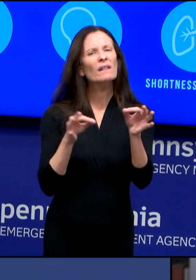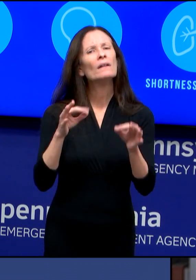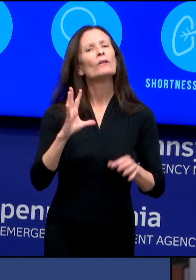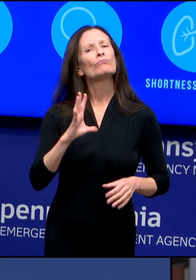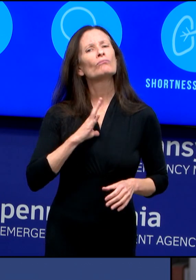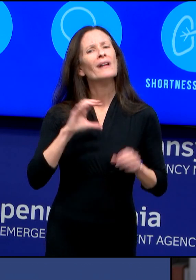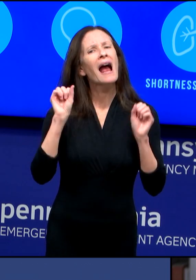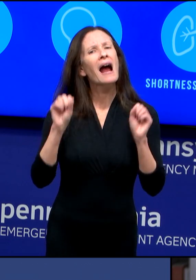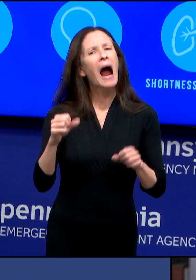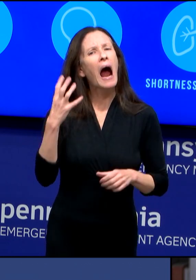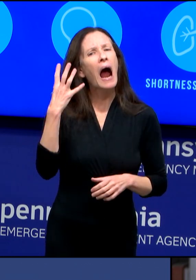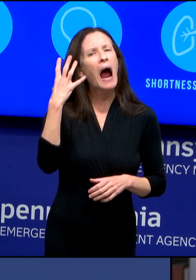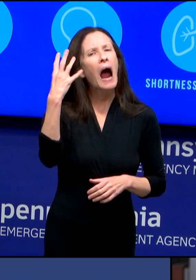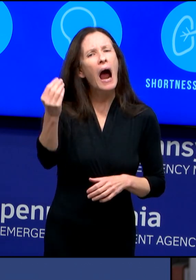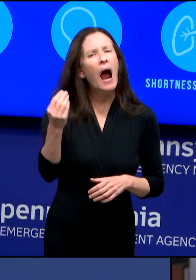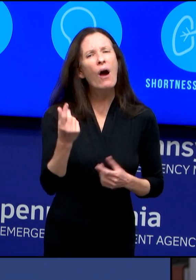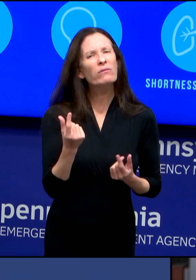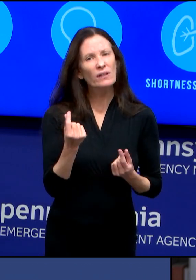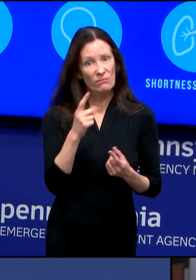would you make that decision?